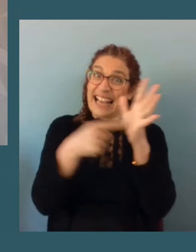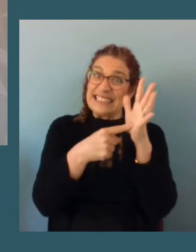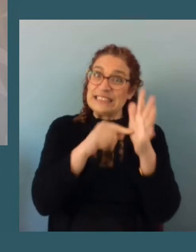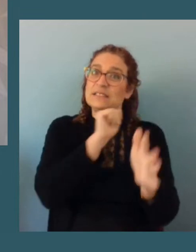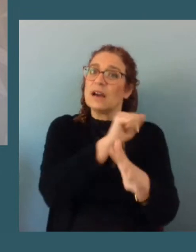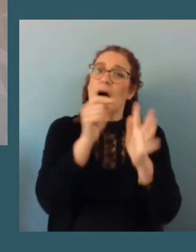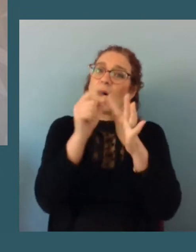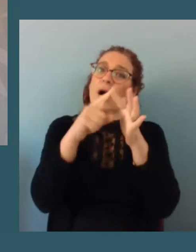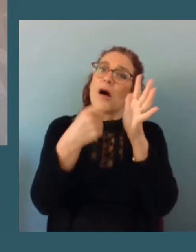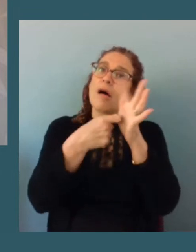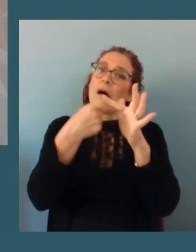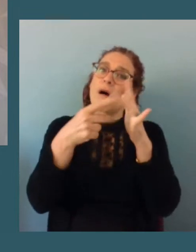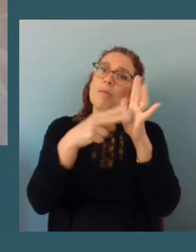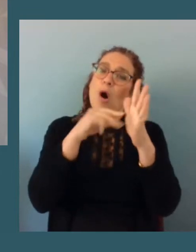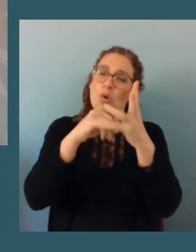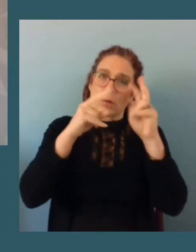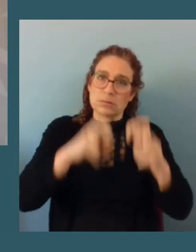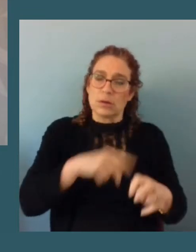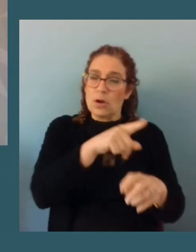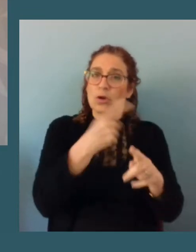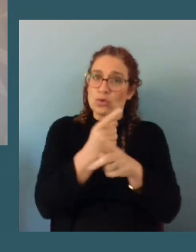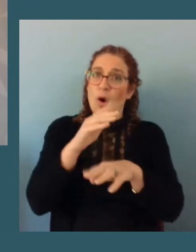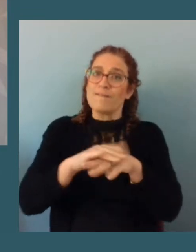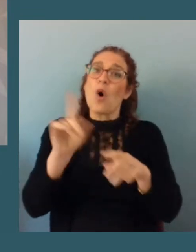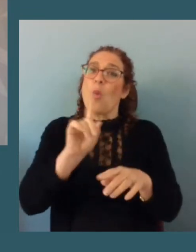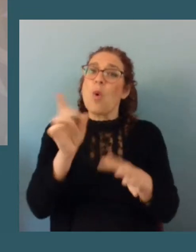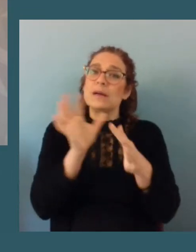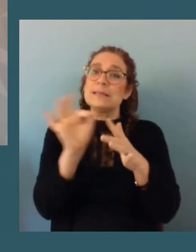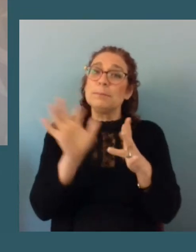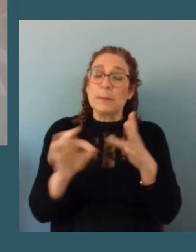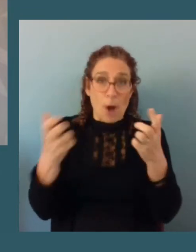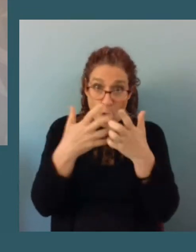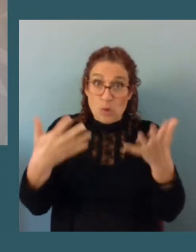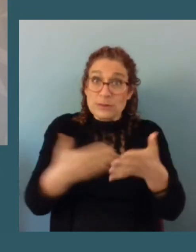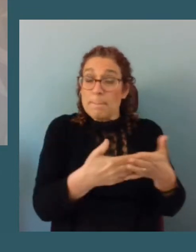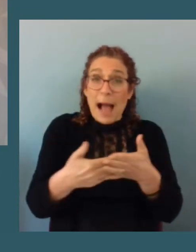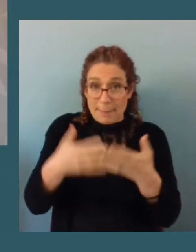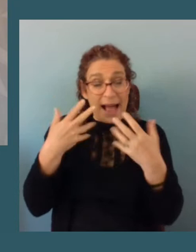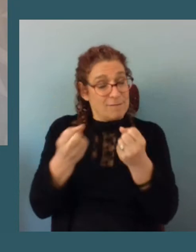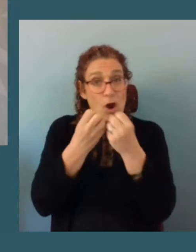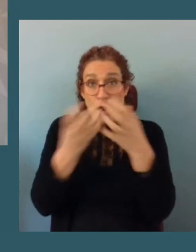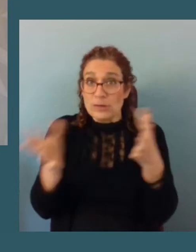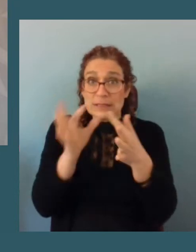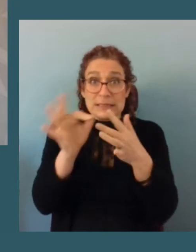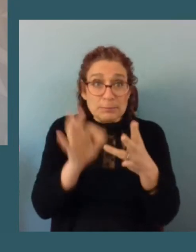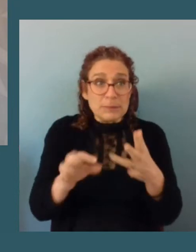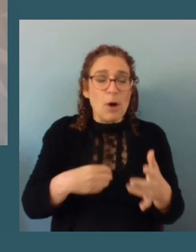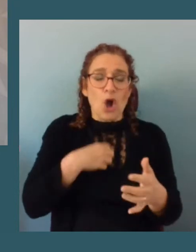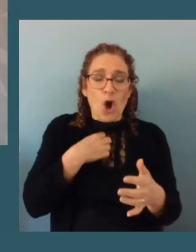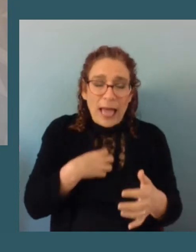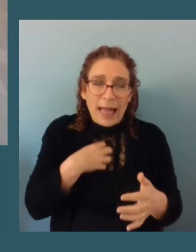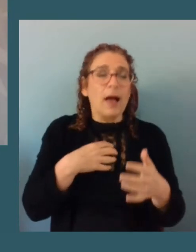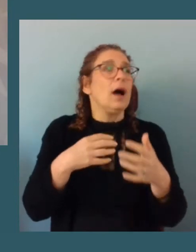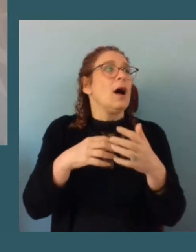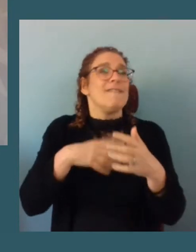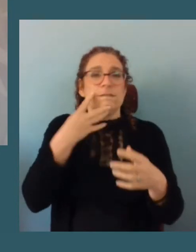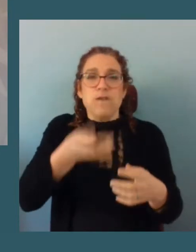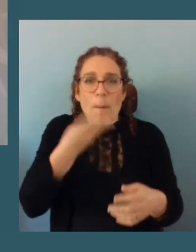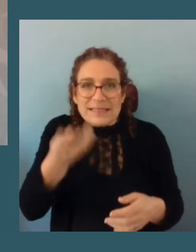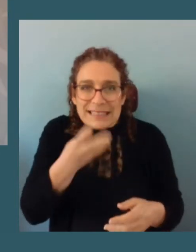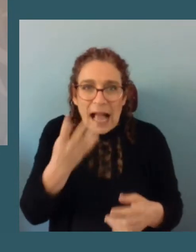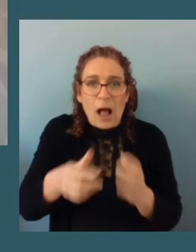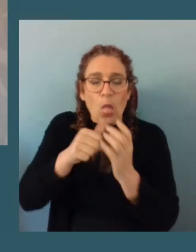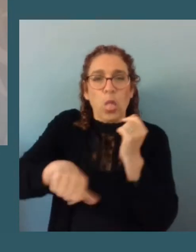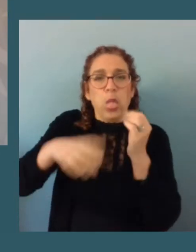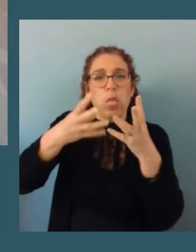at the actual symptoms, a lot of babies in the first few months of life have lots of symptoms: vomiting, colic, loose stool, and that often gets better